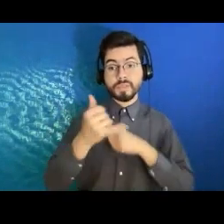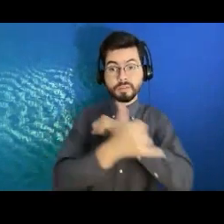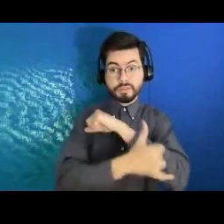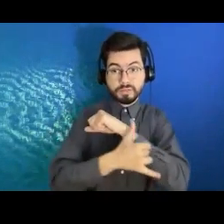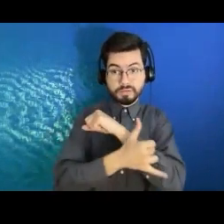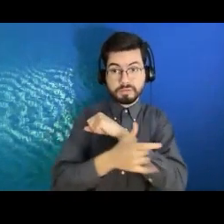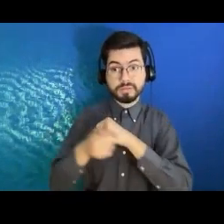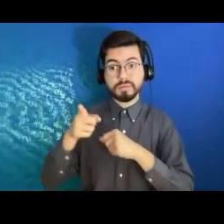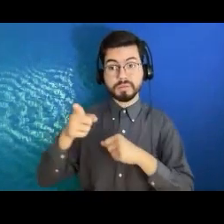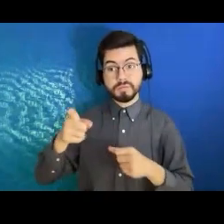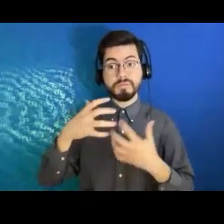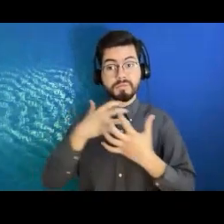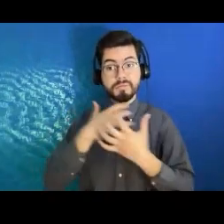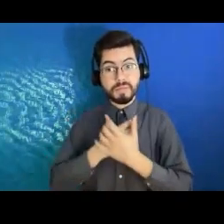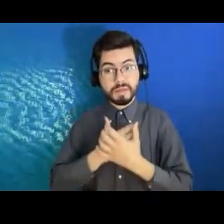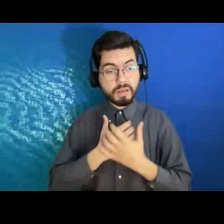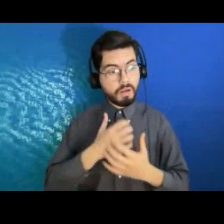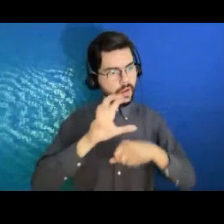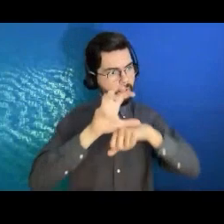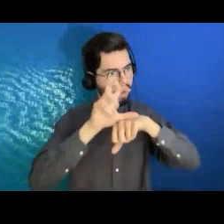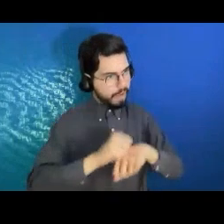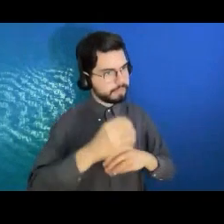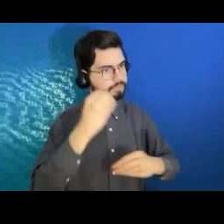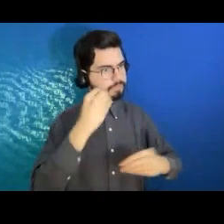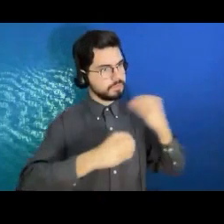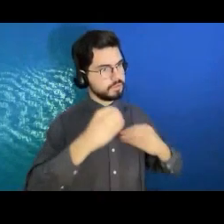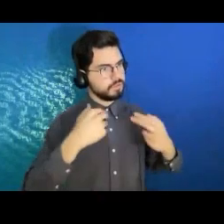conditioned to human foods, those bears are removed.